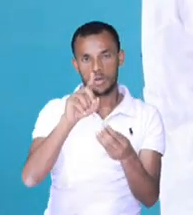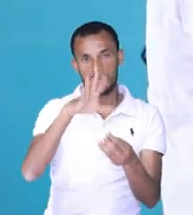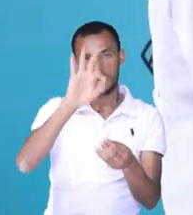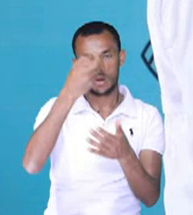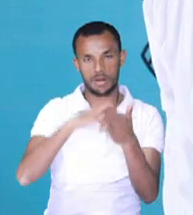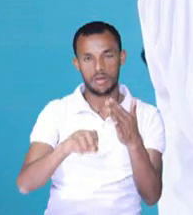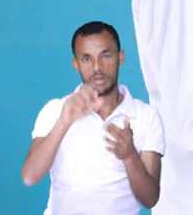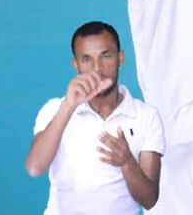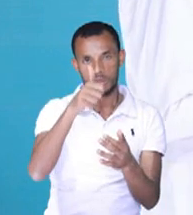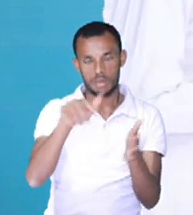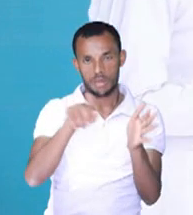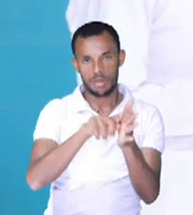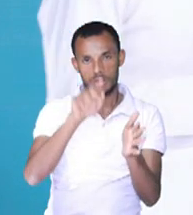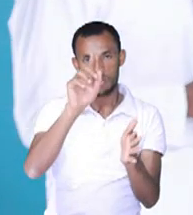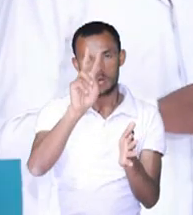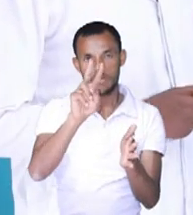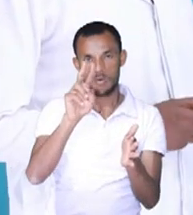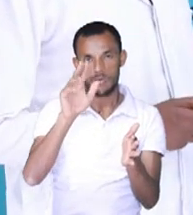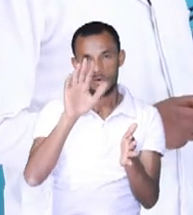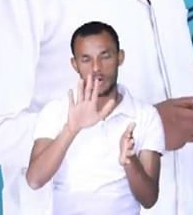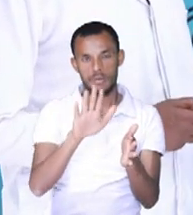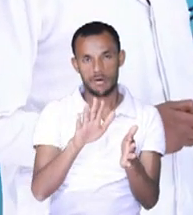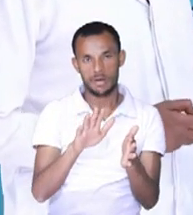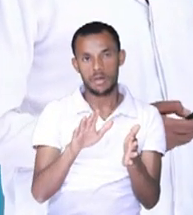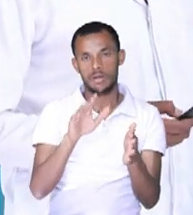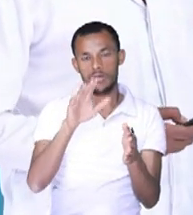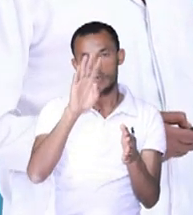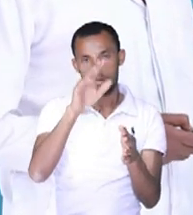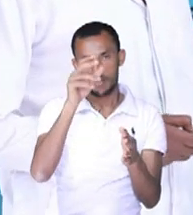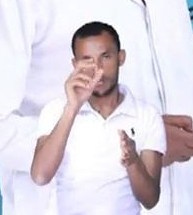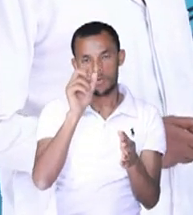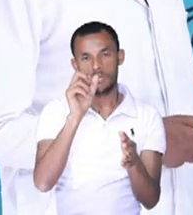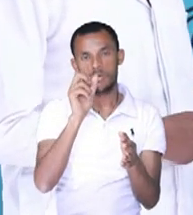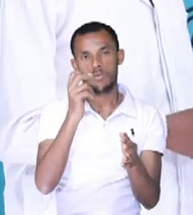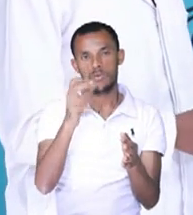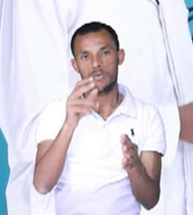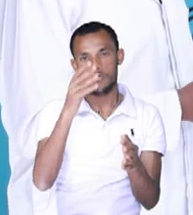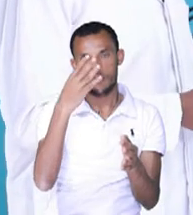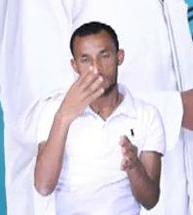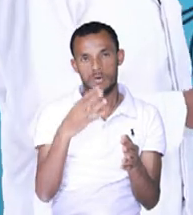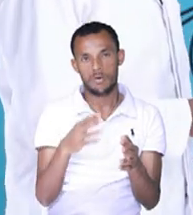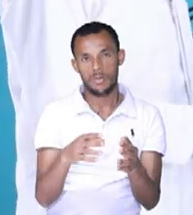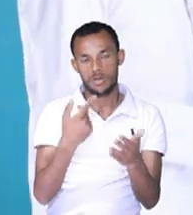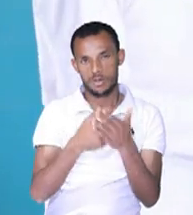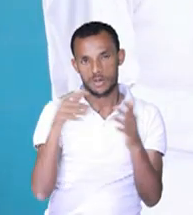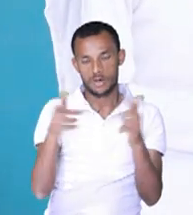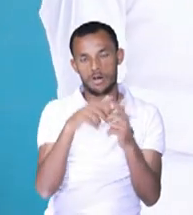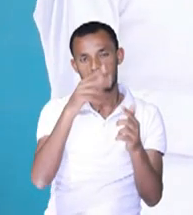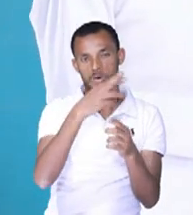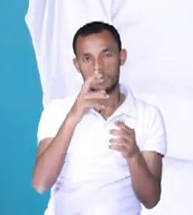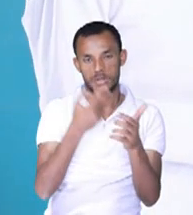result. 10, -2, 5, first row, 4, 12, 4, it is second row. This is the sum of the